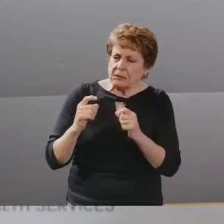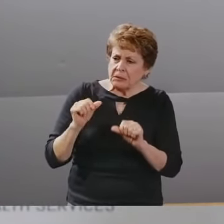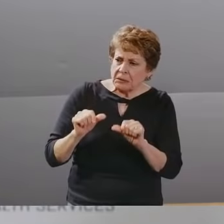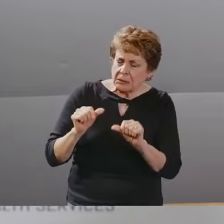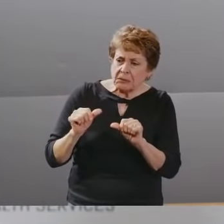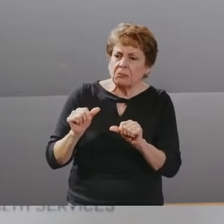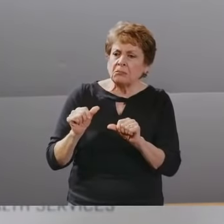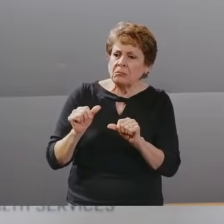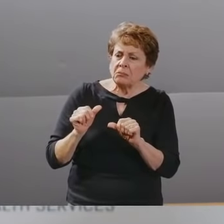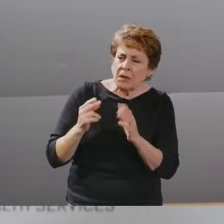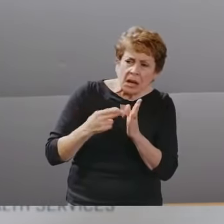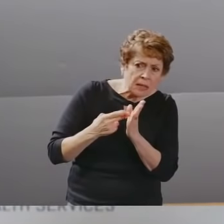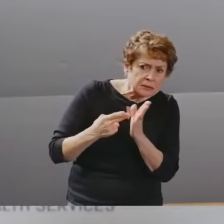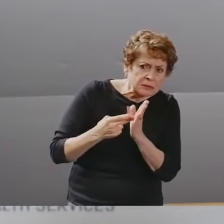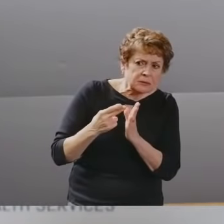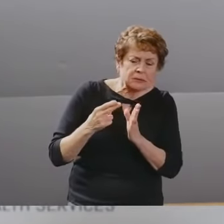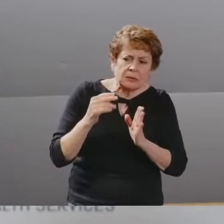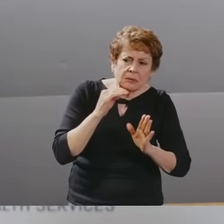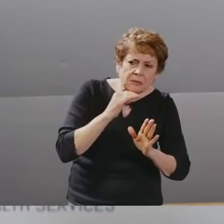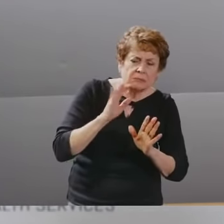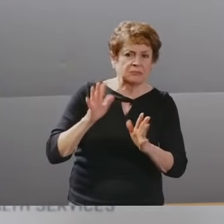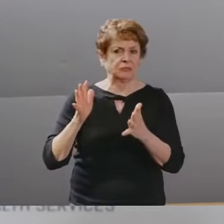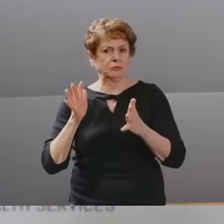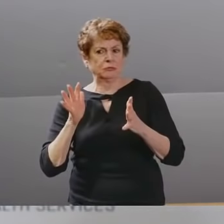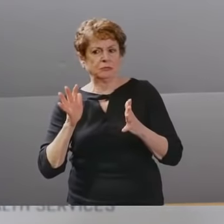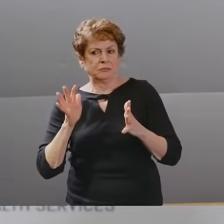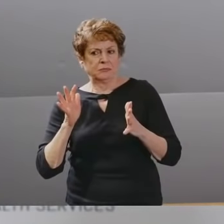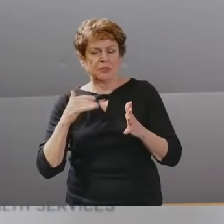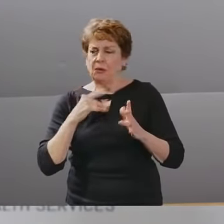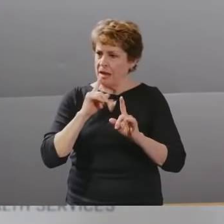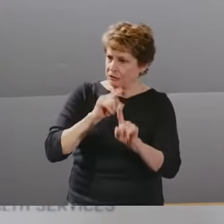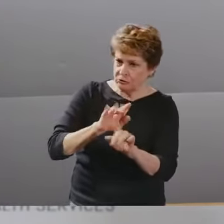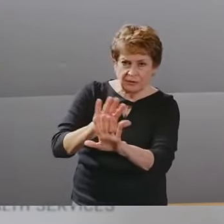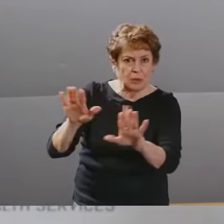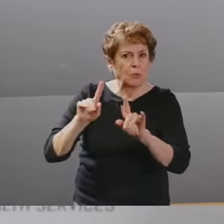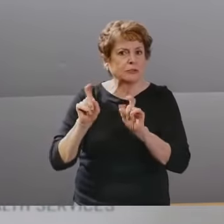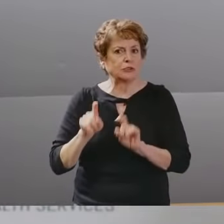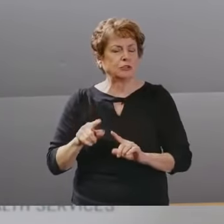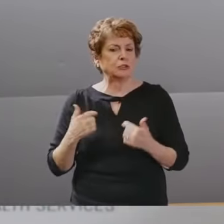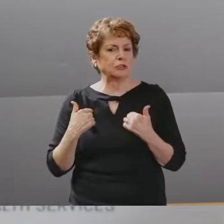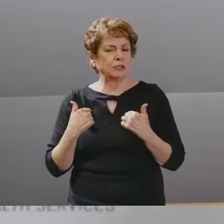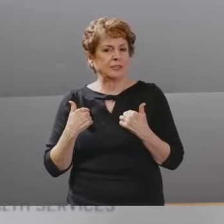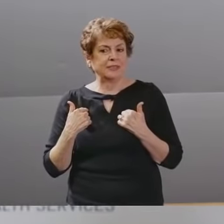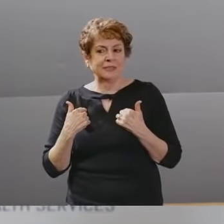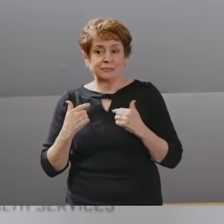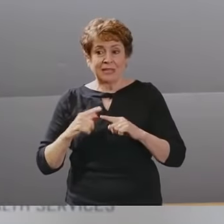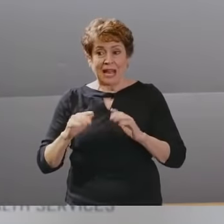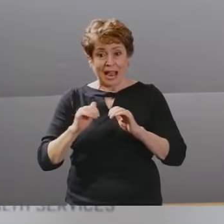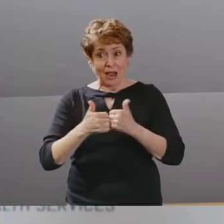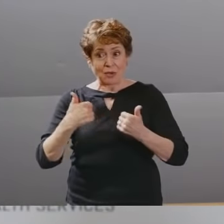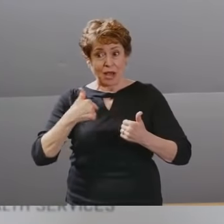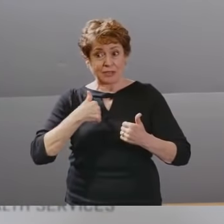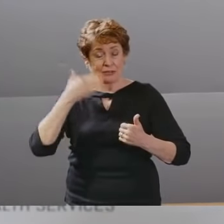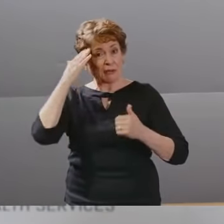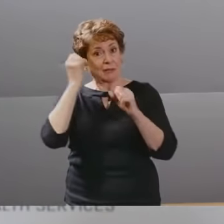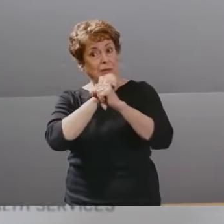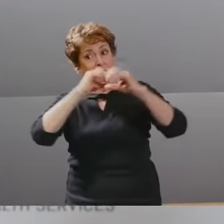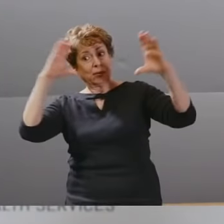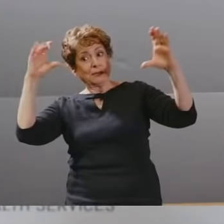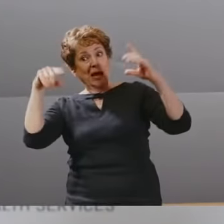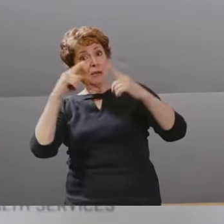more emphatic in terms of how I think about Arizona elections and how we conduct them.